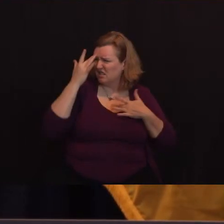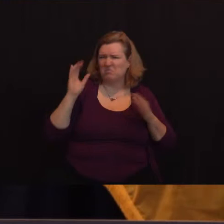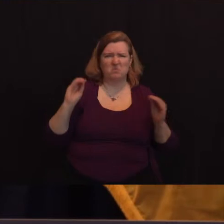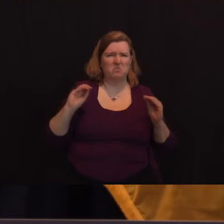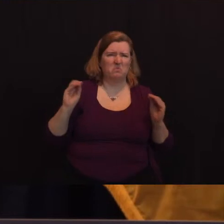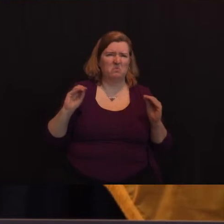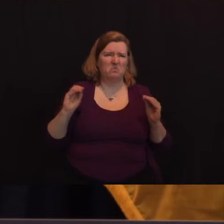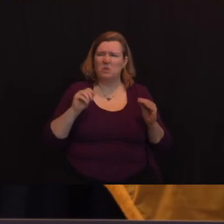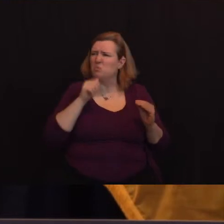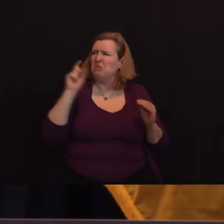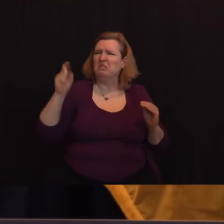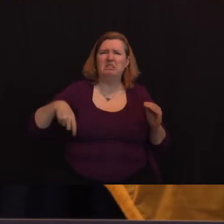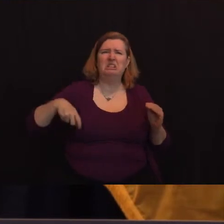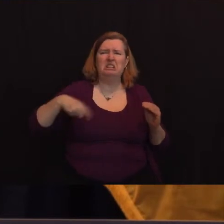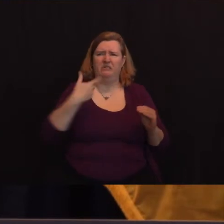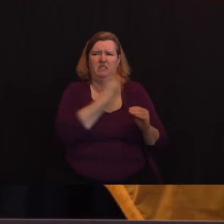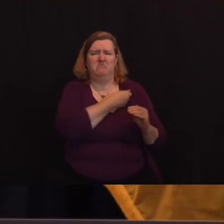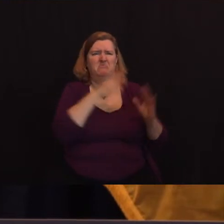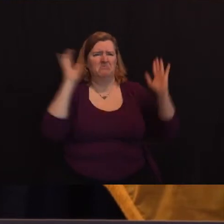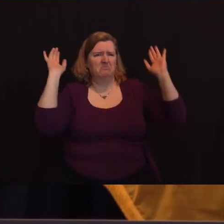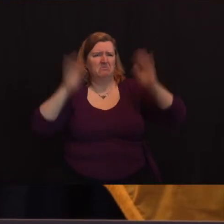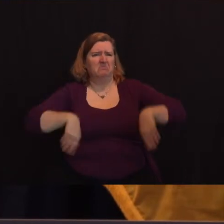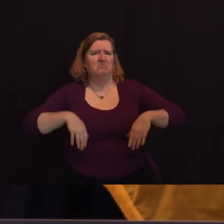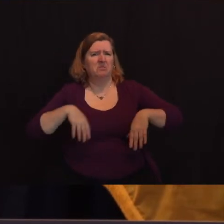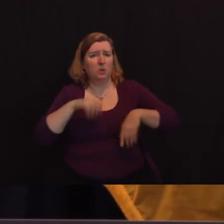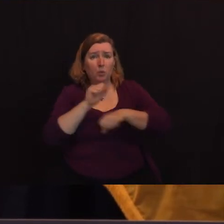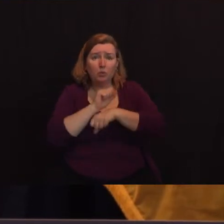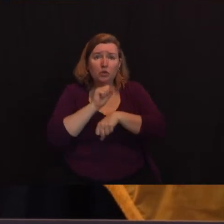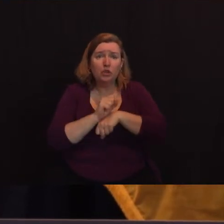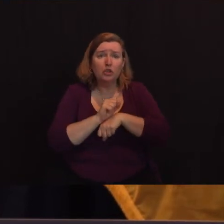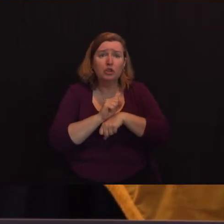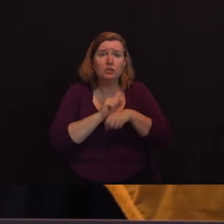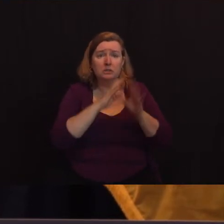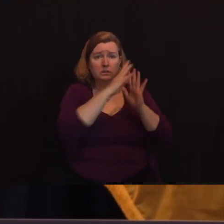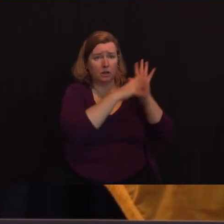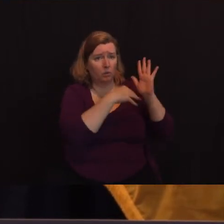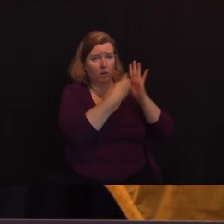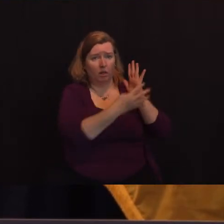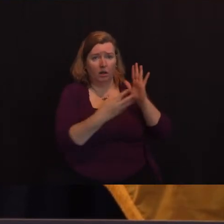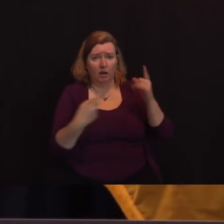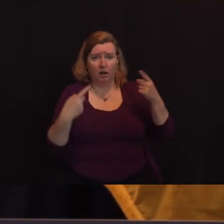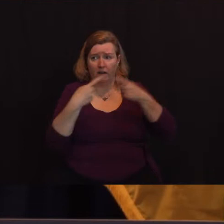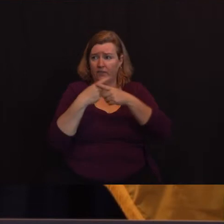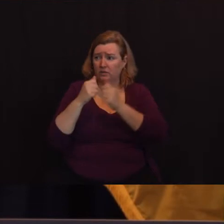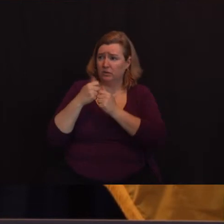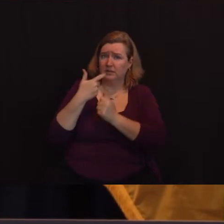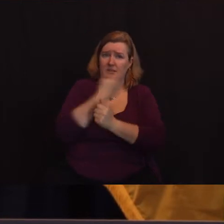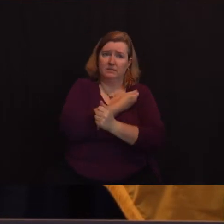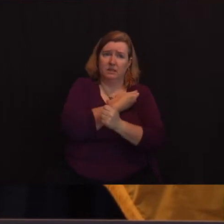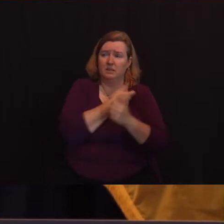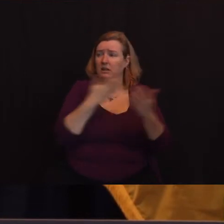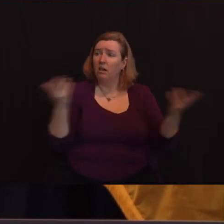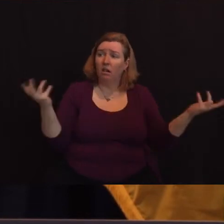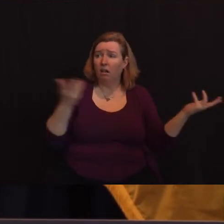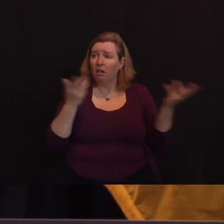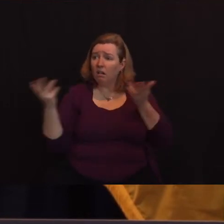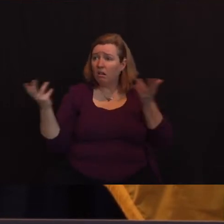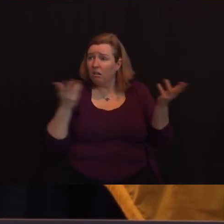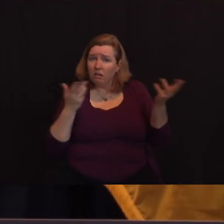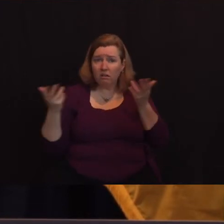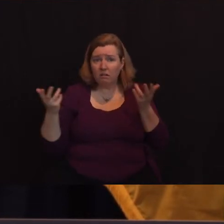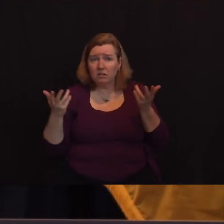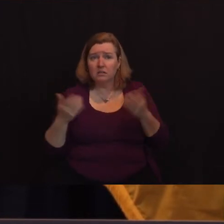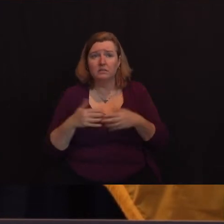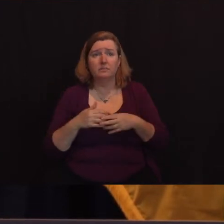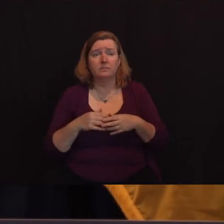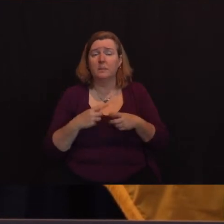I work hours that are inconsistent with when you're open. It's less that I'm not convenient to a location because we've got so